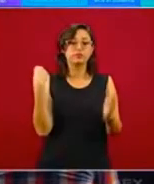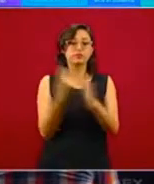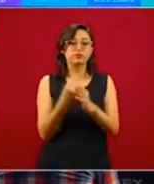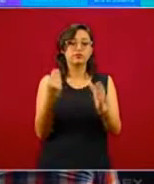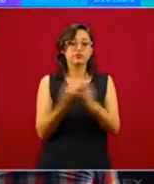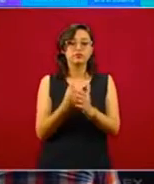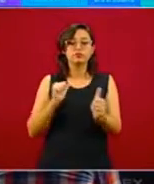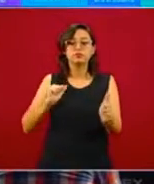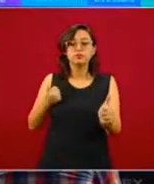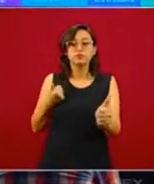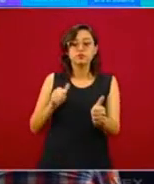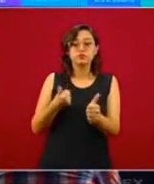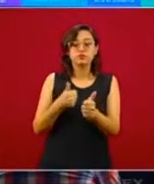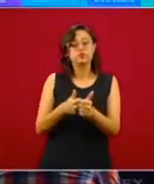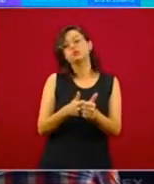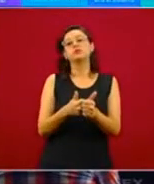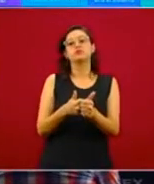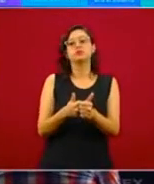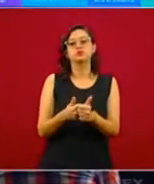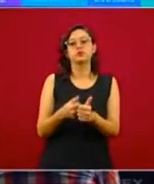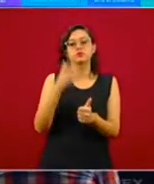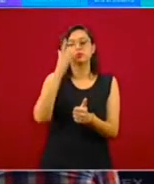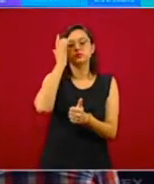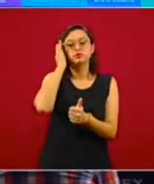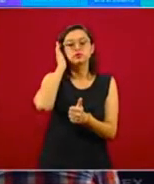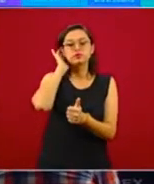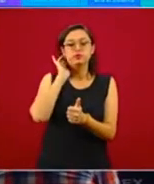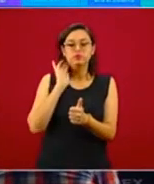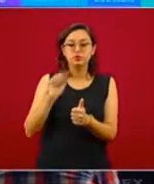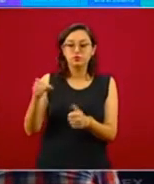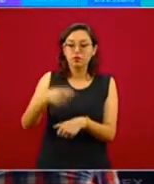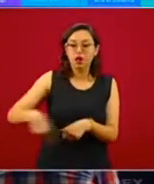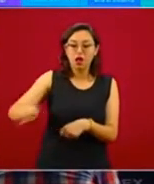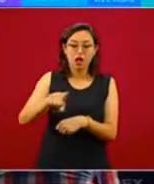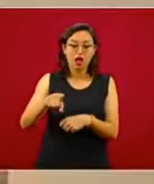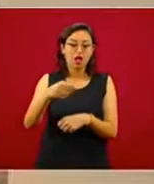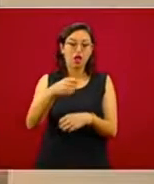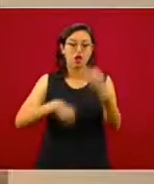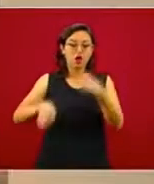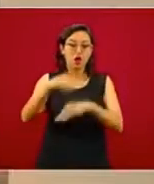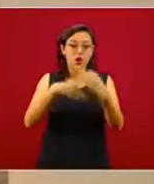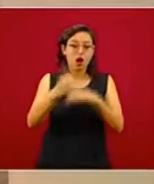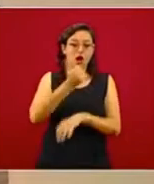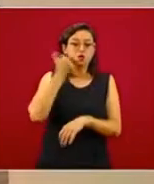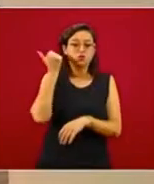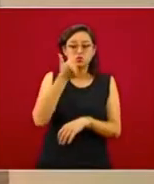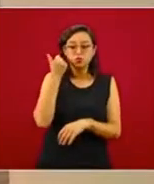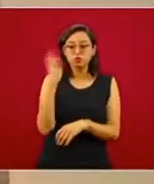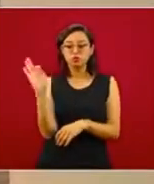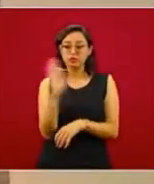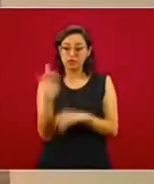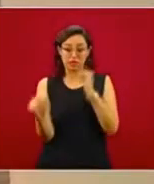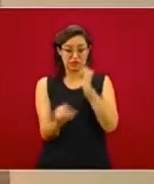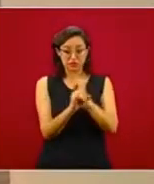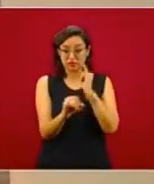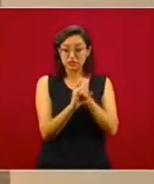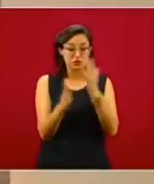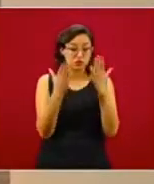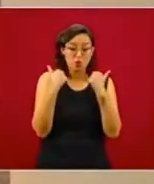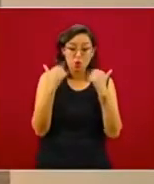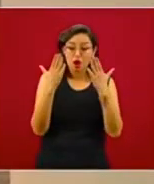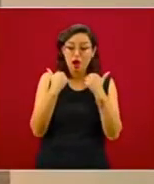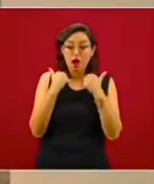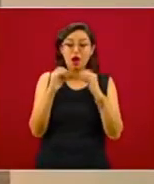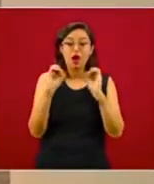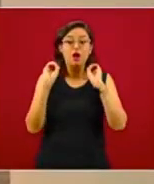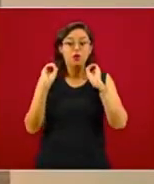2021 with a remedy course for leveling all those students who maybe